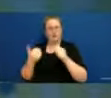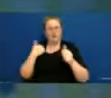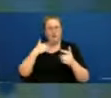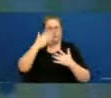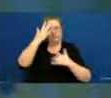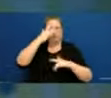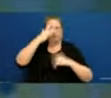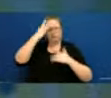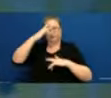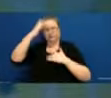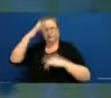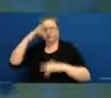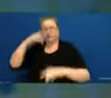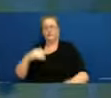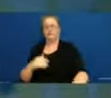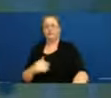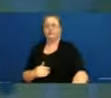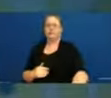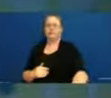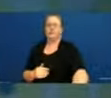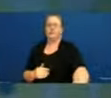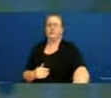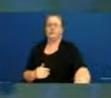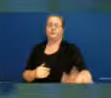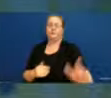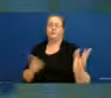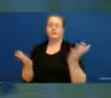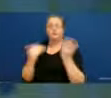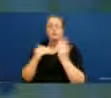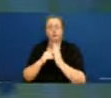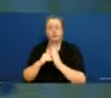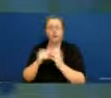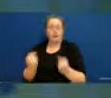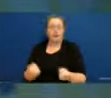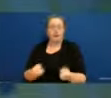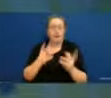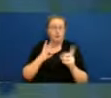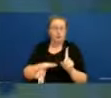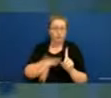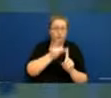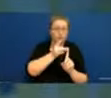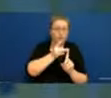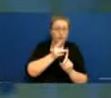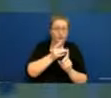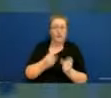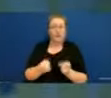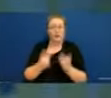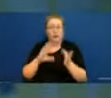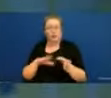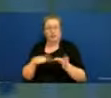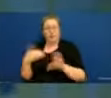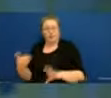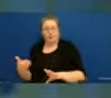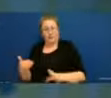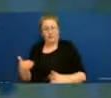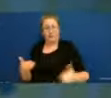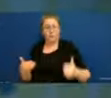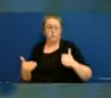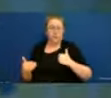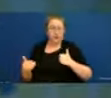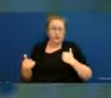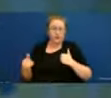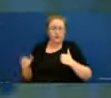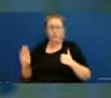I'll put this again, this is cases and deaths in Canada, and with BC, and as you can see, we have